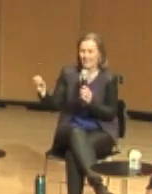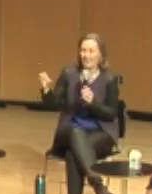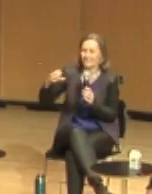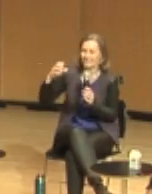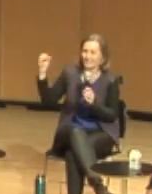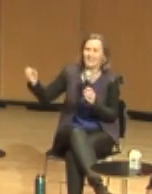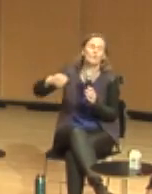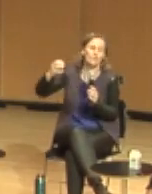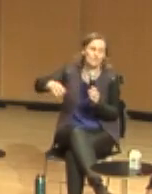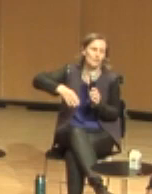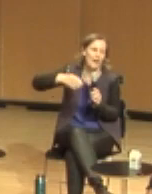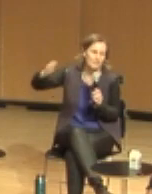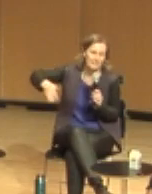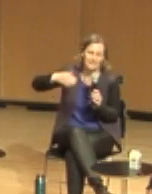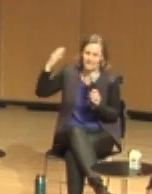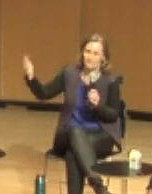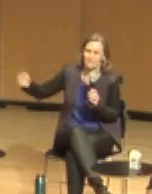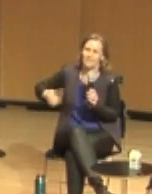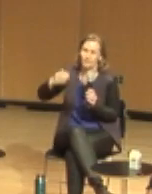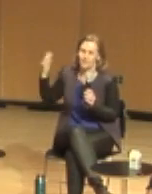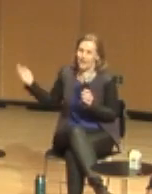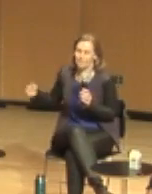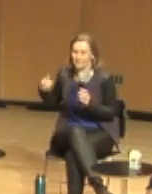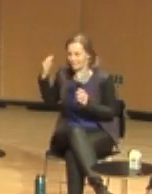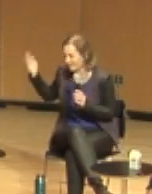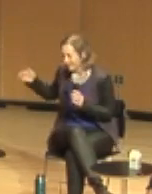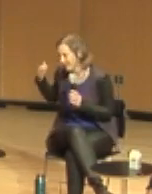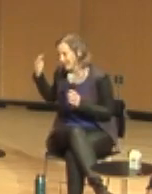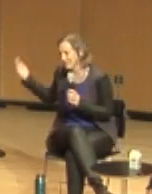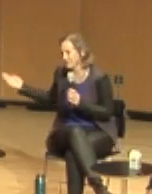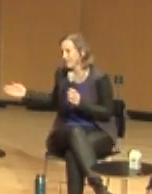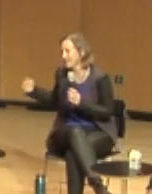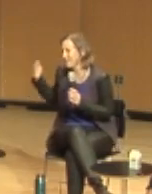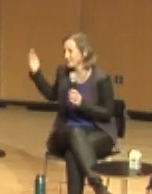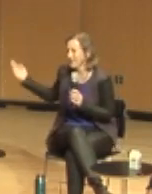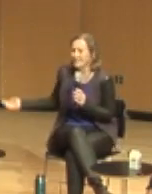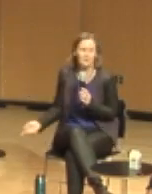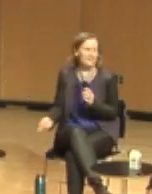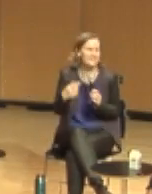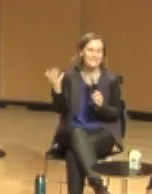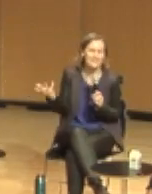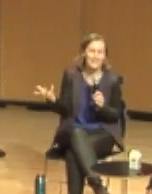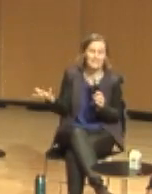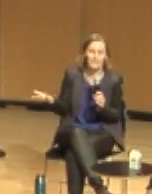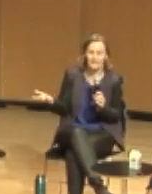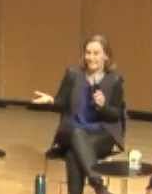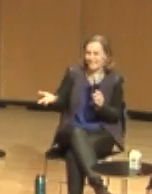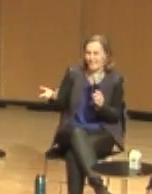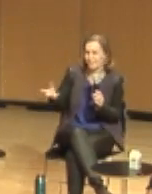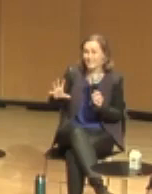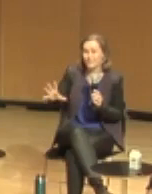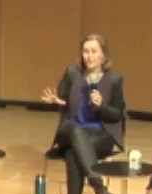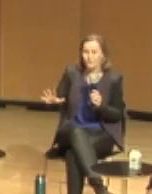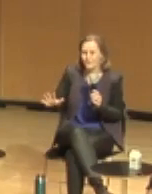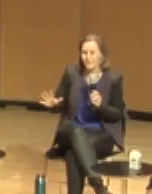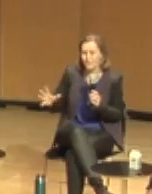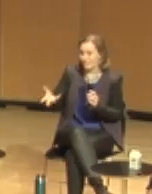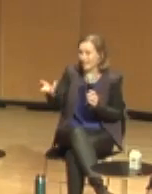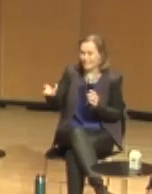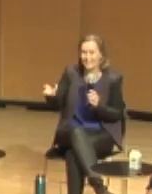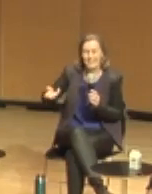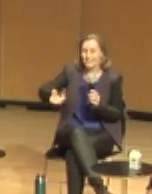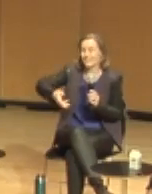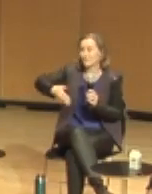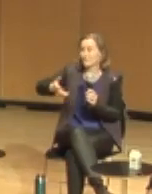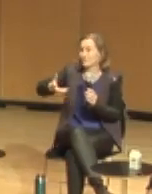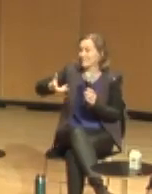um and in order to craft it into something that could happen like night after night after night that's why this today is fun because it's like we did no rehearsal because